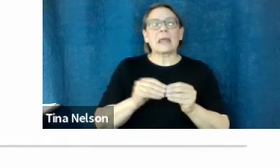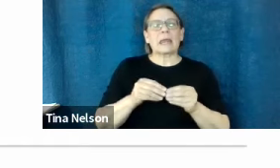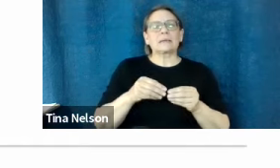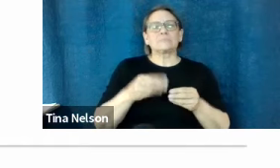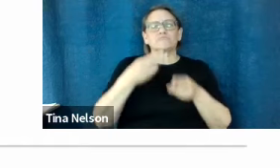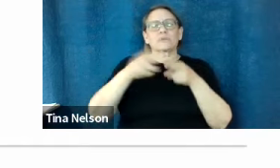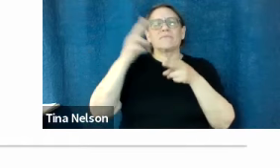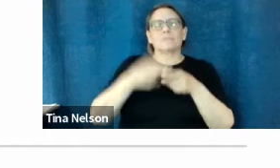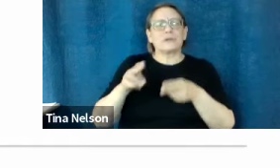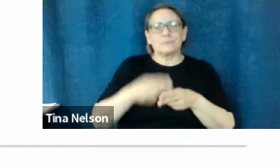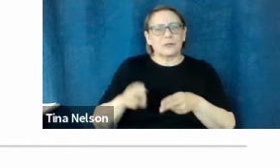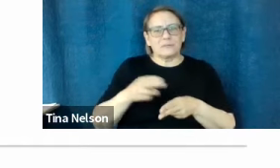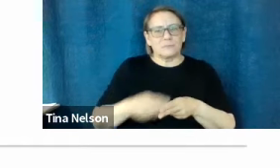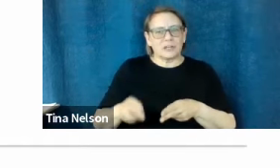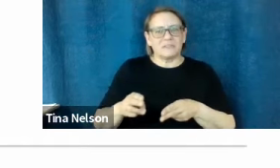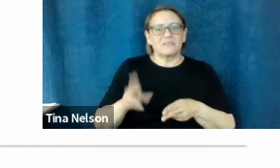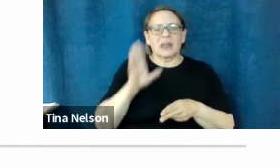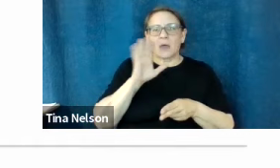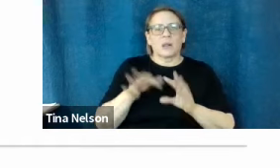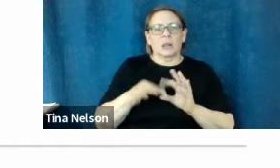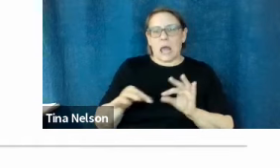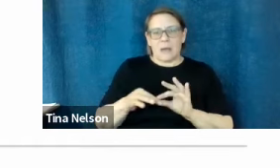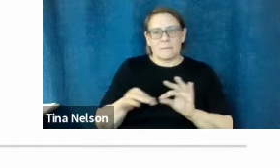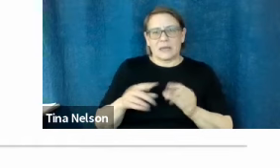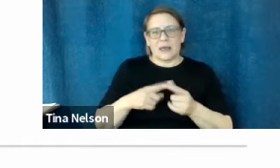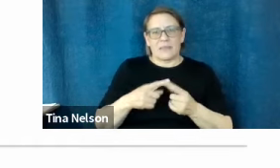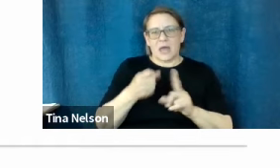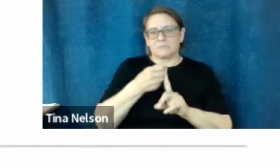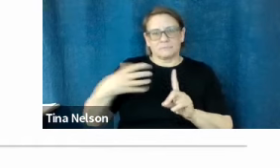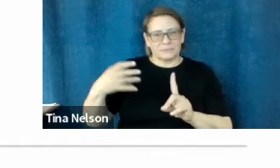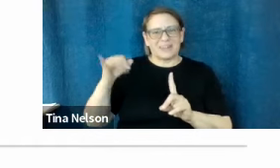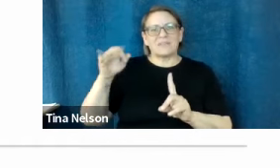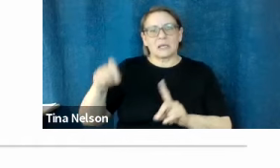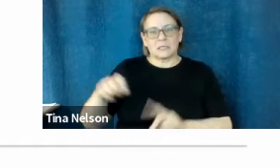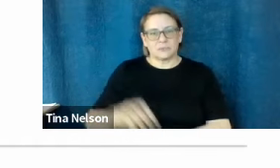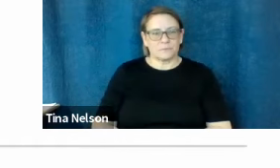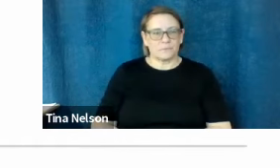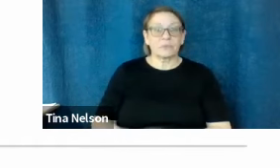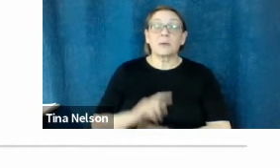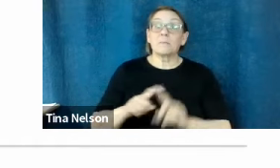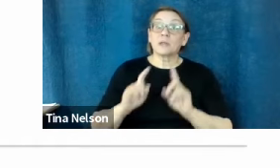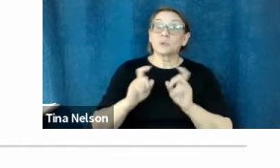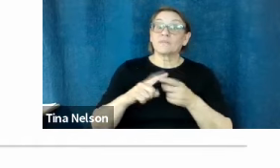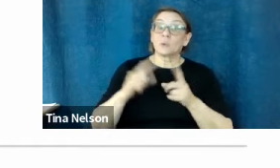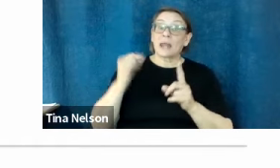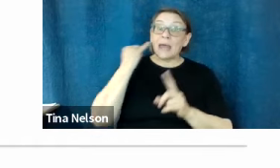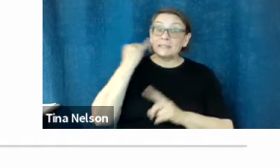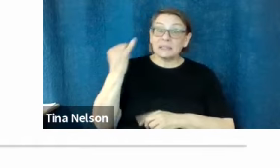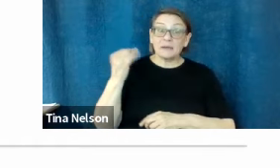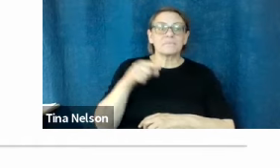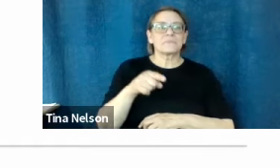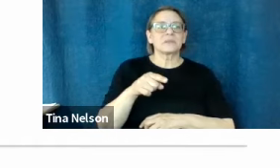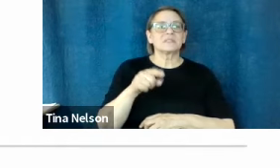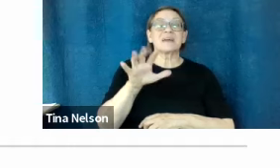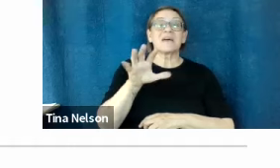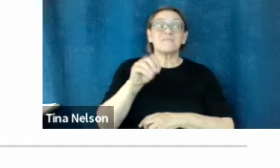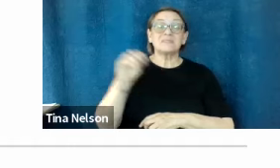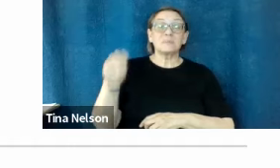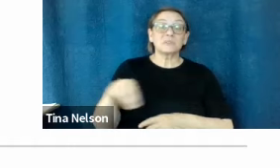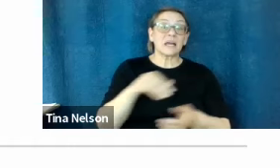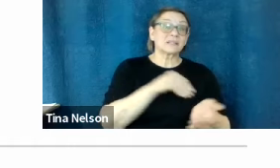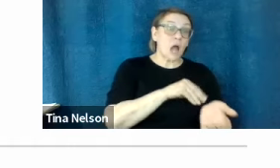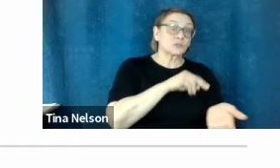look, and then I'm going to make a comment and then extrapolate where needed. But just to give you an idea, we're looking at 50% doctors